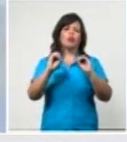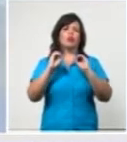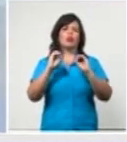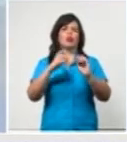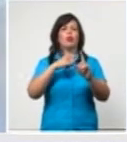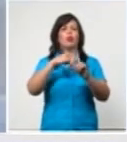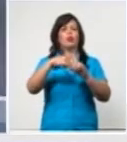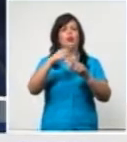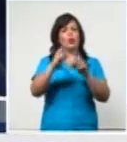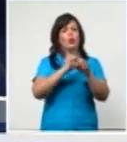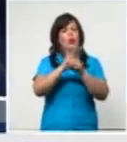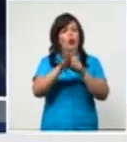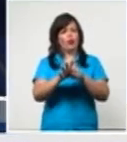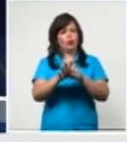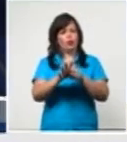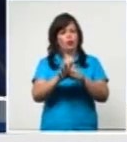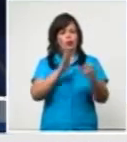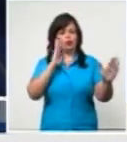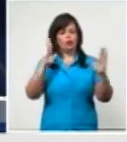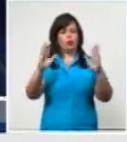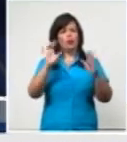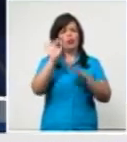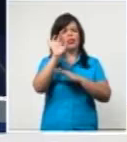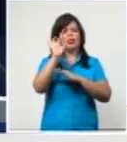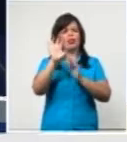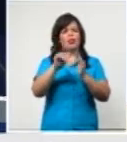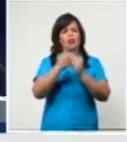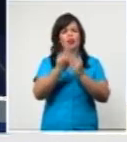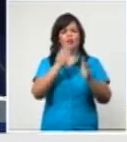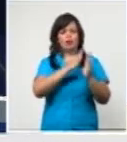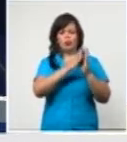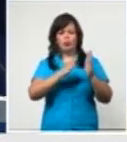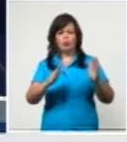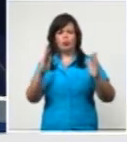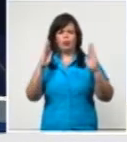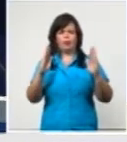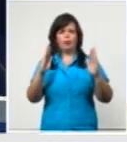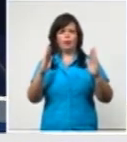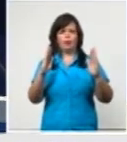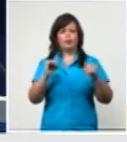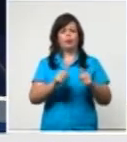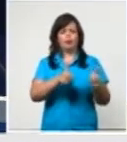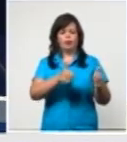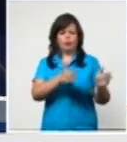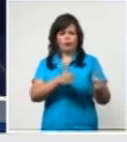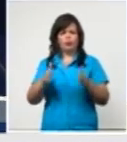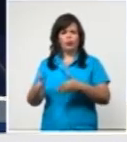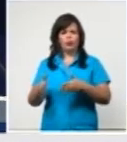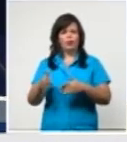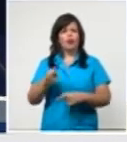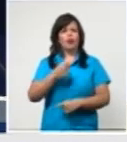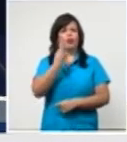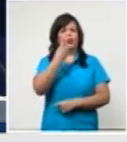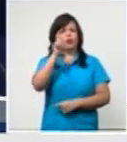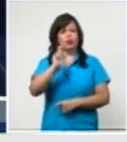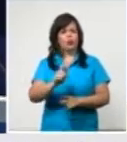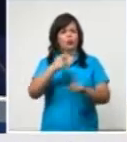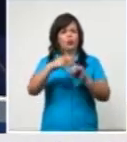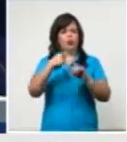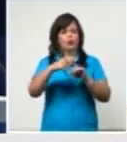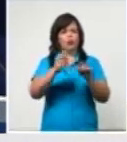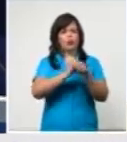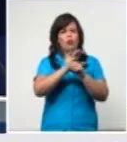the last 15 days. This case diagnosed in Mayabeque province, this is likely to happen. It's likely to